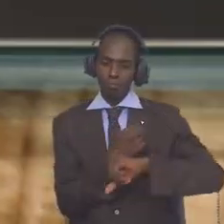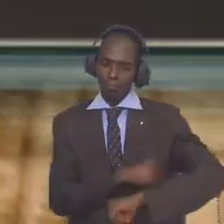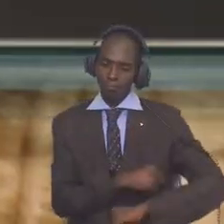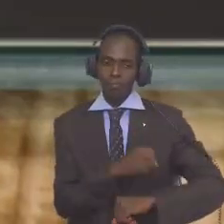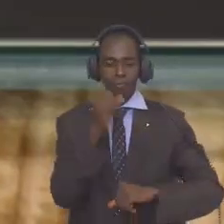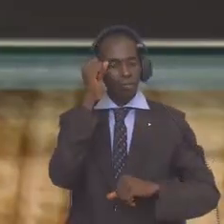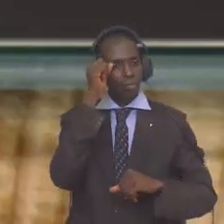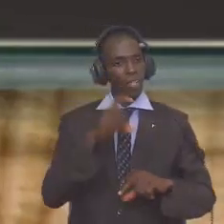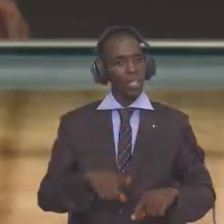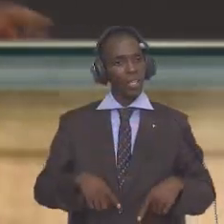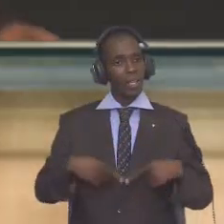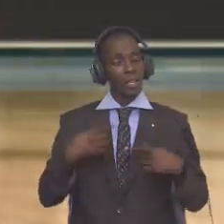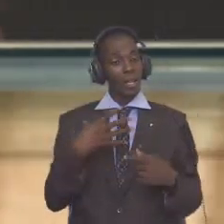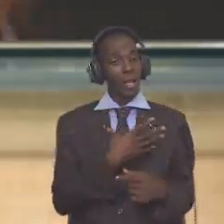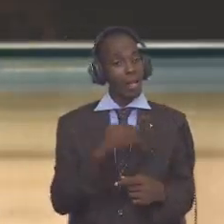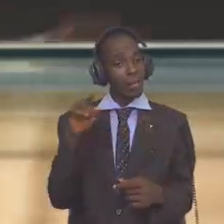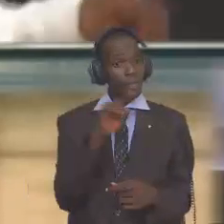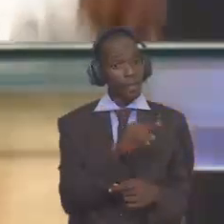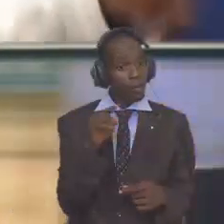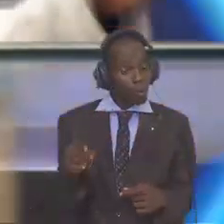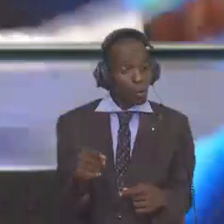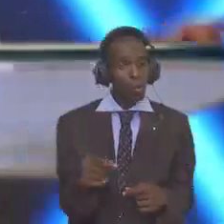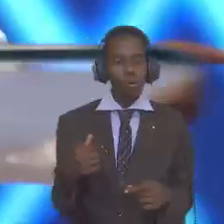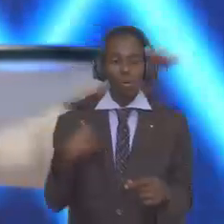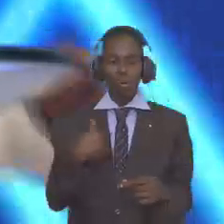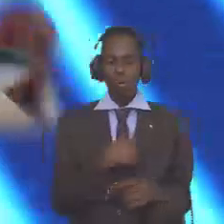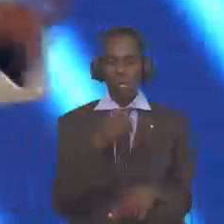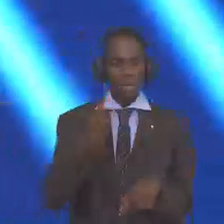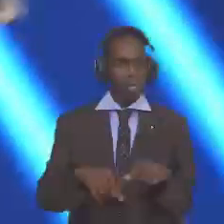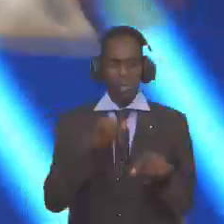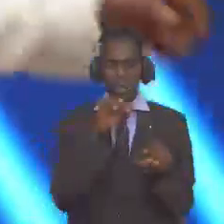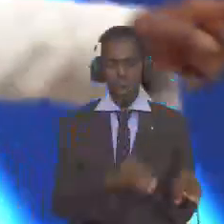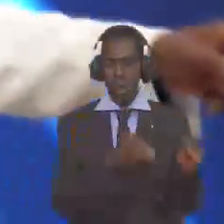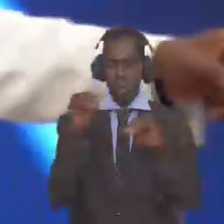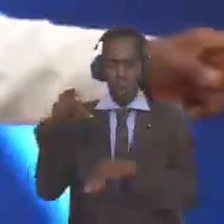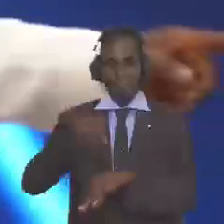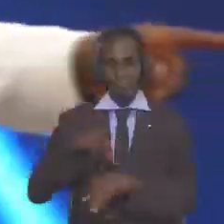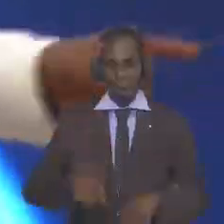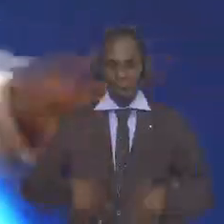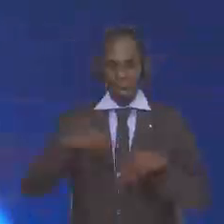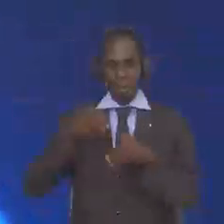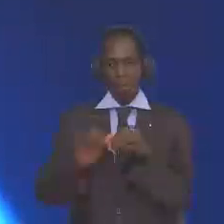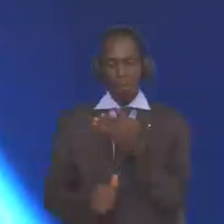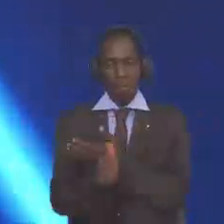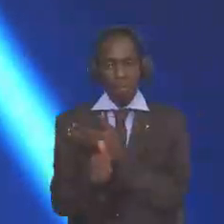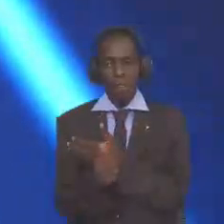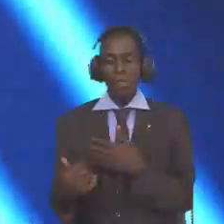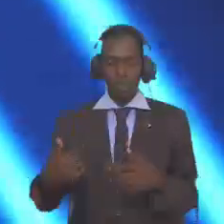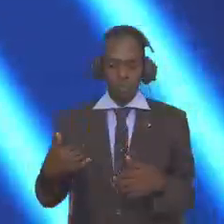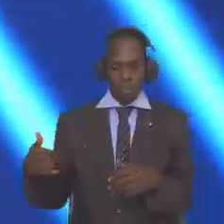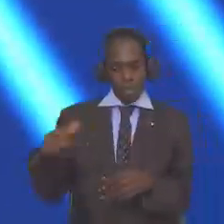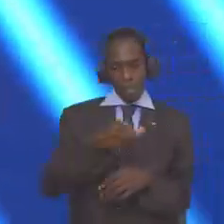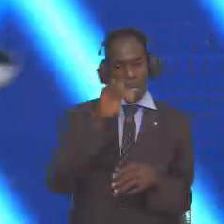preserve his life. And therefore, rather than endanger the life of Paul the apostle, they would